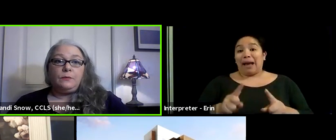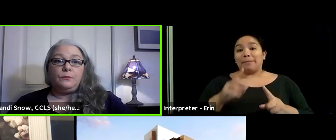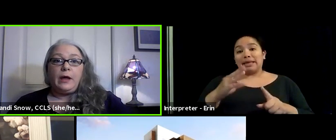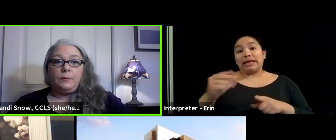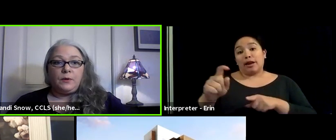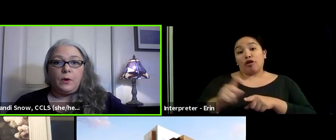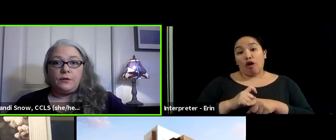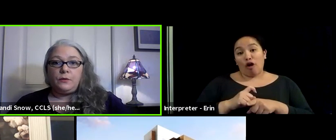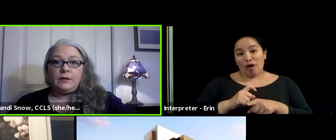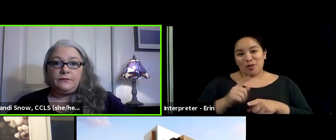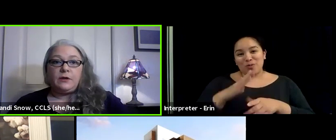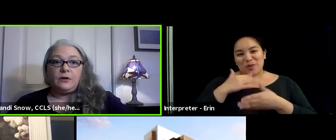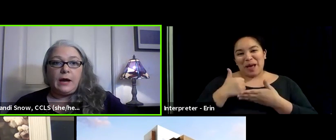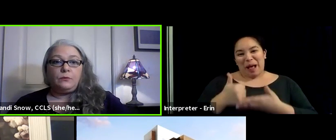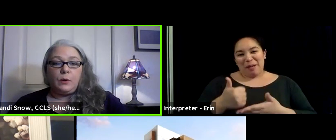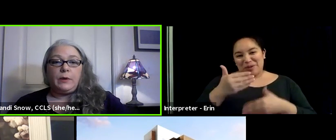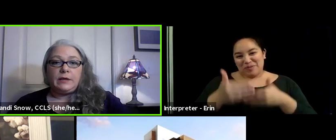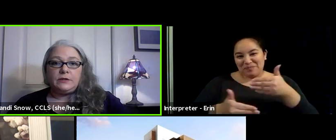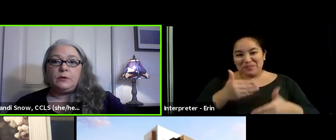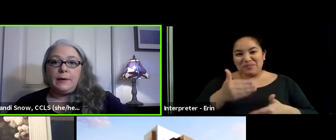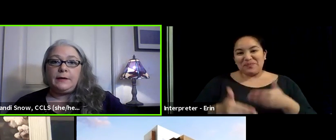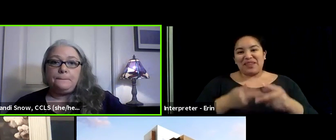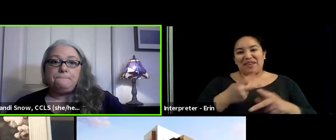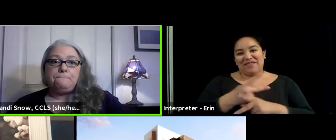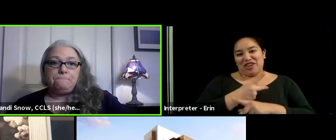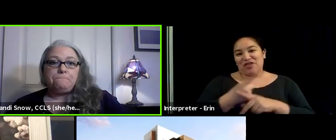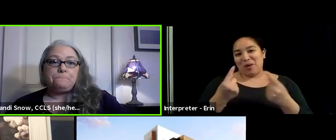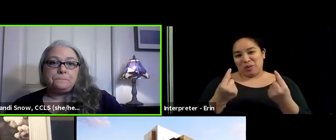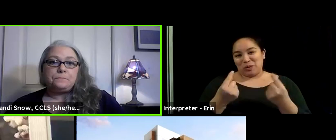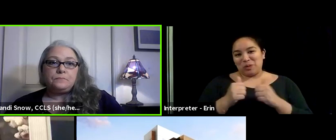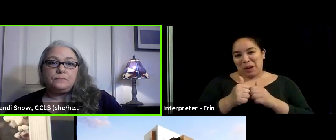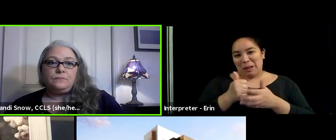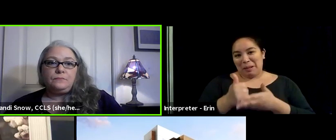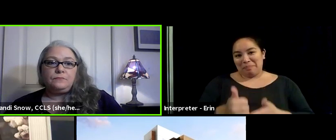us and we'll help you walk through it and figure out what we can do about it.